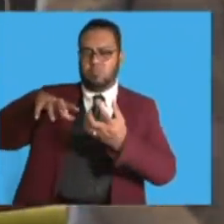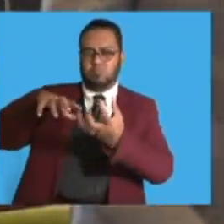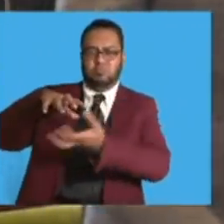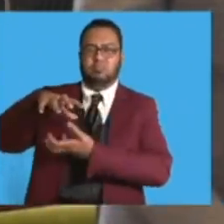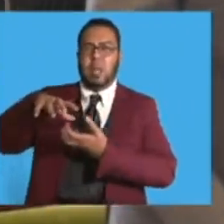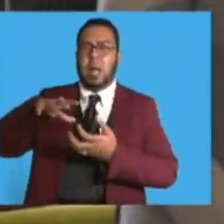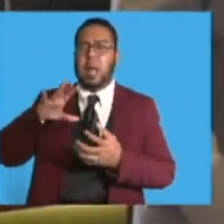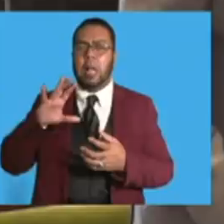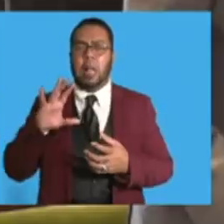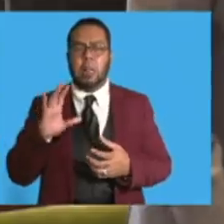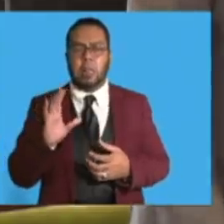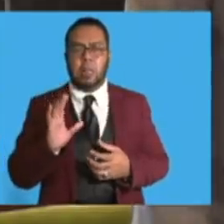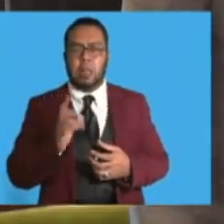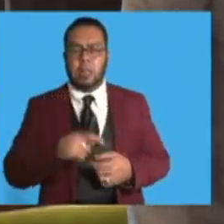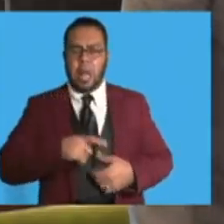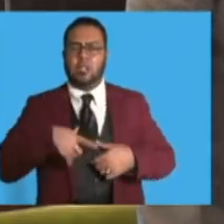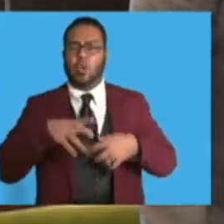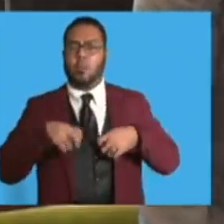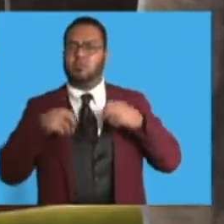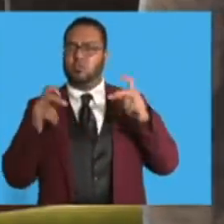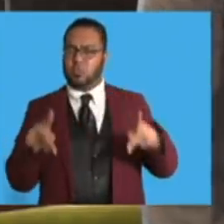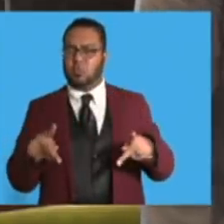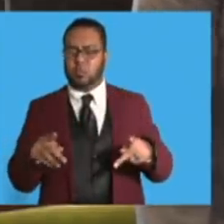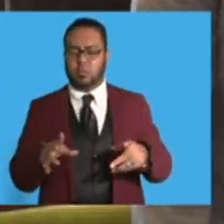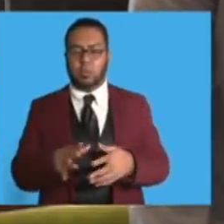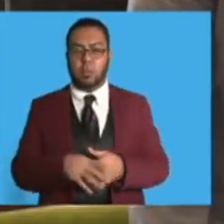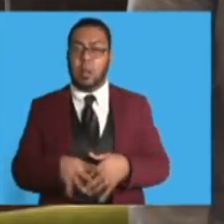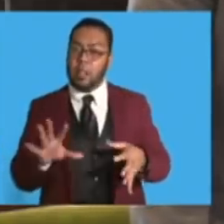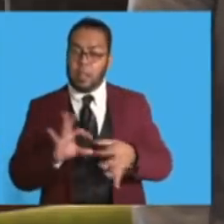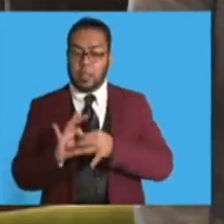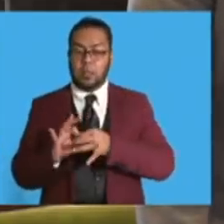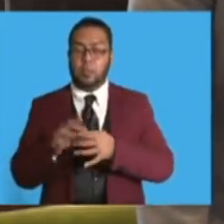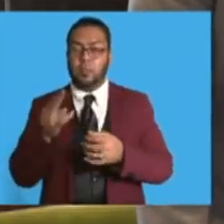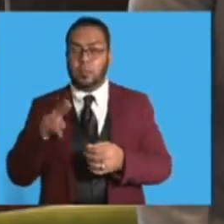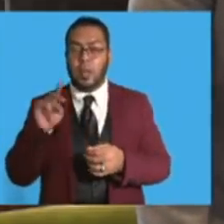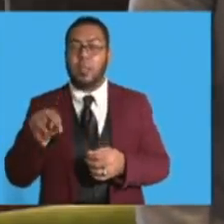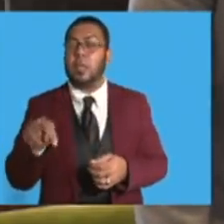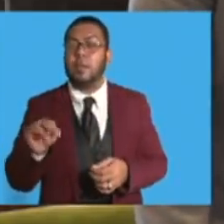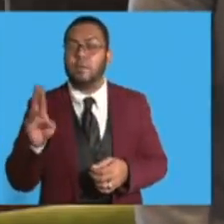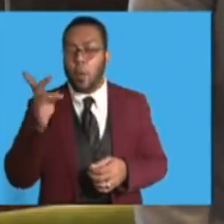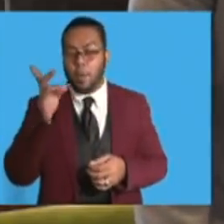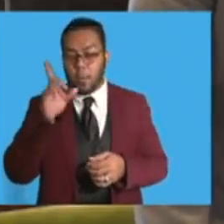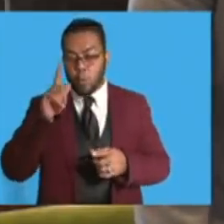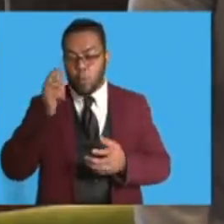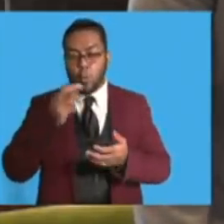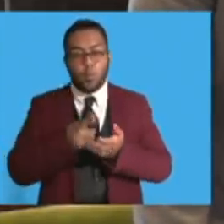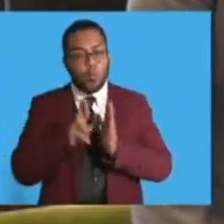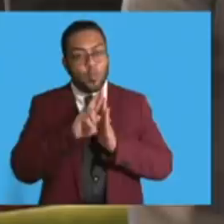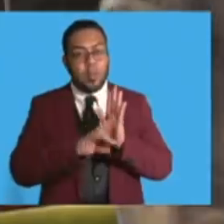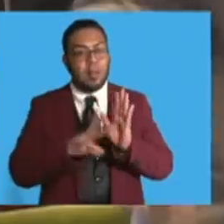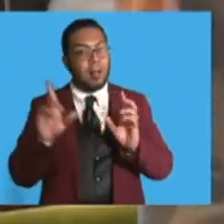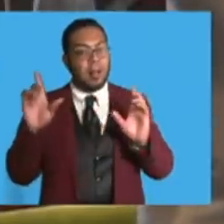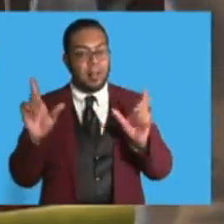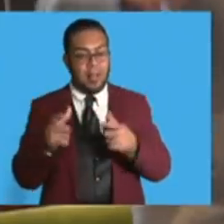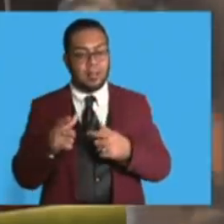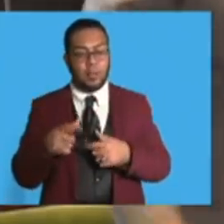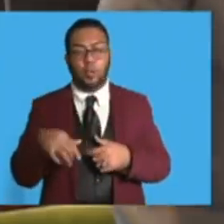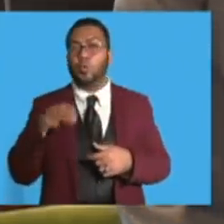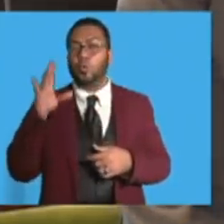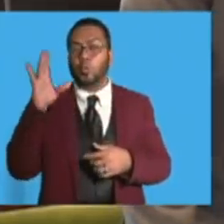Speaker. Madam Speaker, linked to this, he goes on to say, is the need for most ruling classes to create a